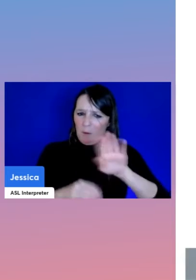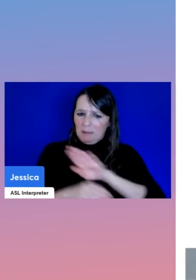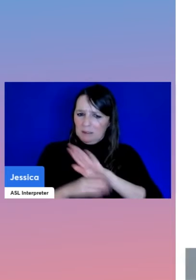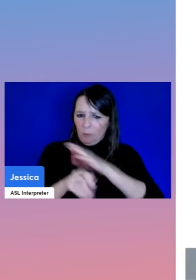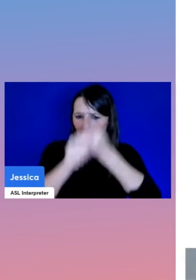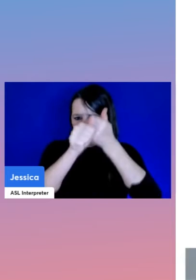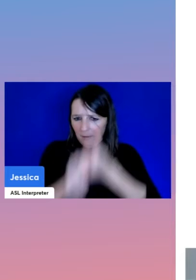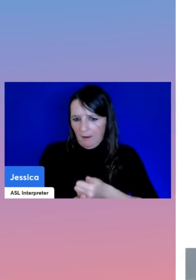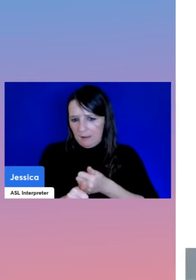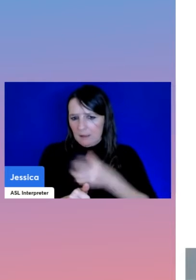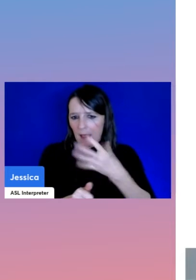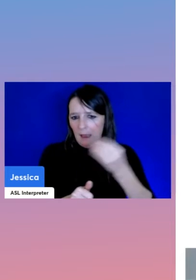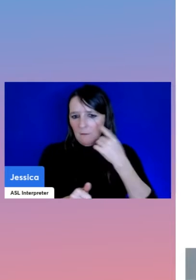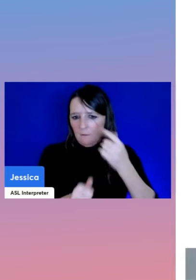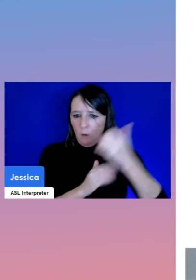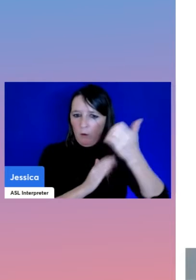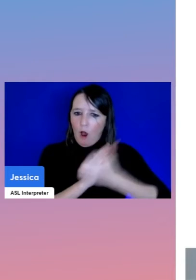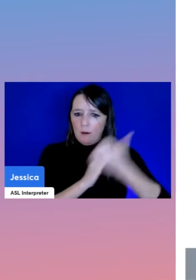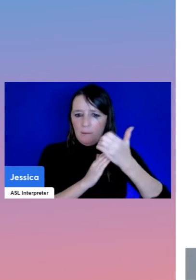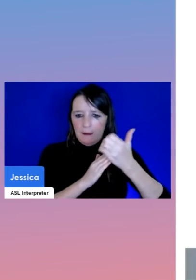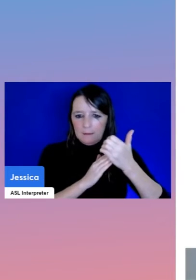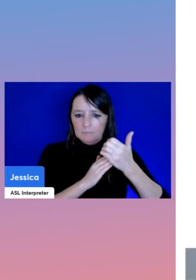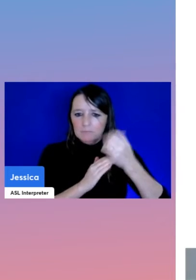auditing purposes.